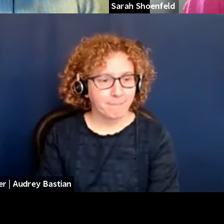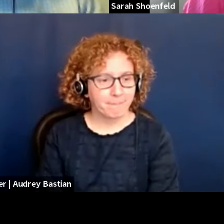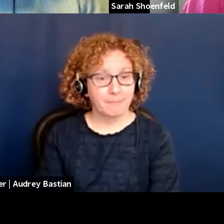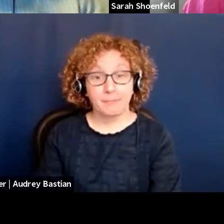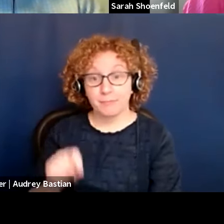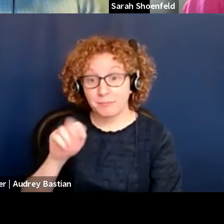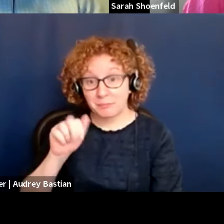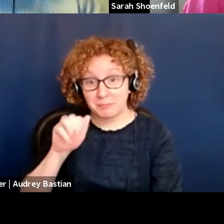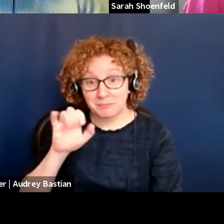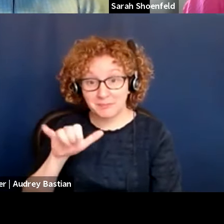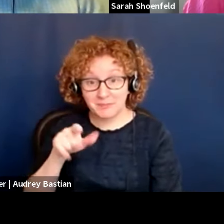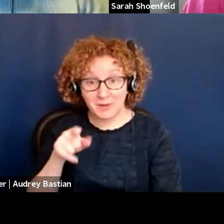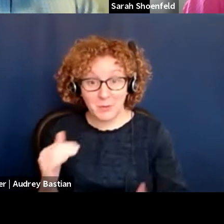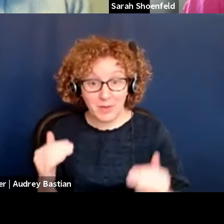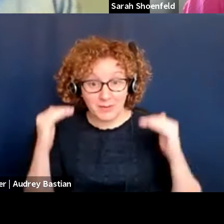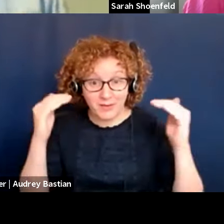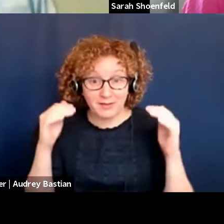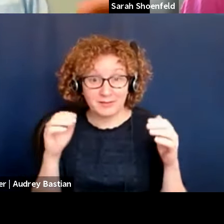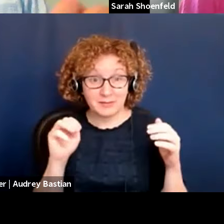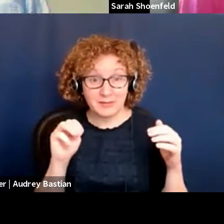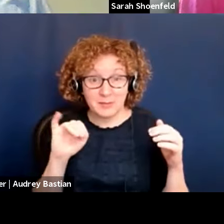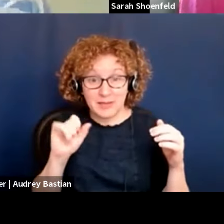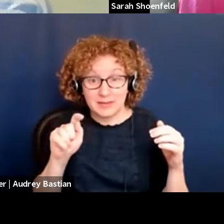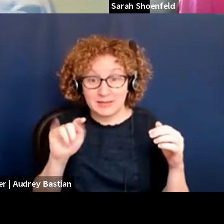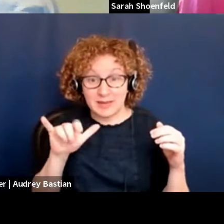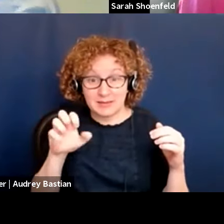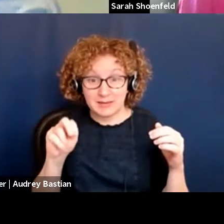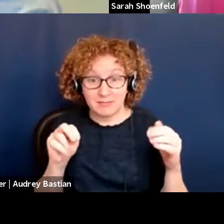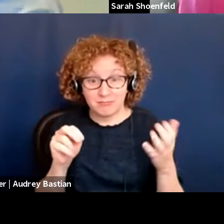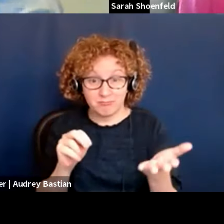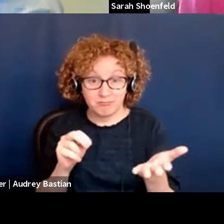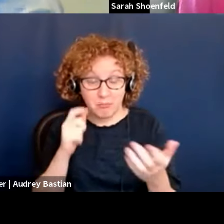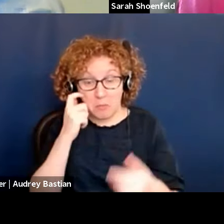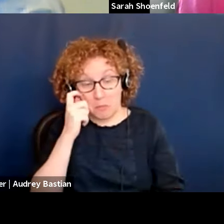Tracy, are you able to elevate Ms. Tyson? Okay, there we go. Yep.